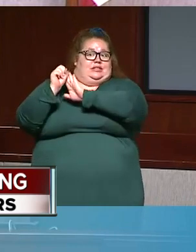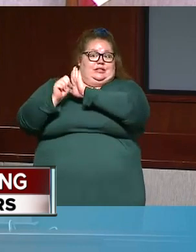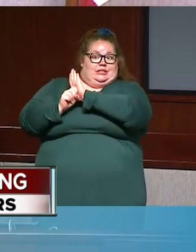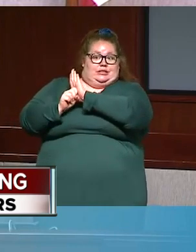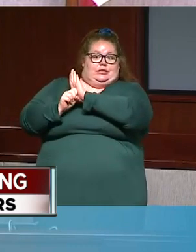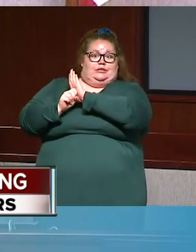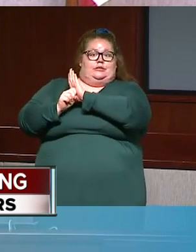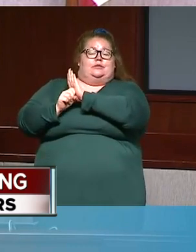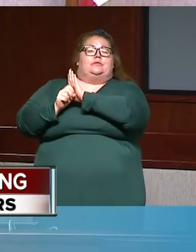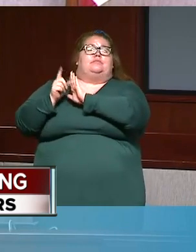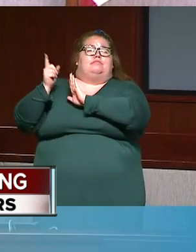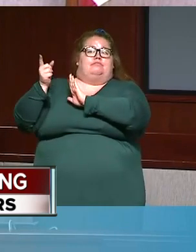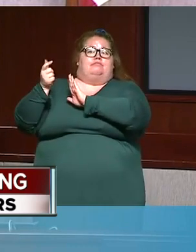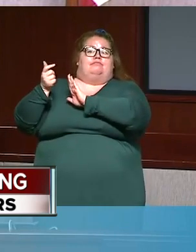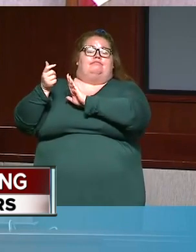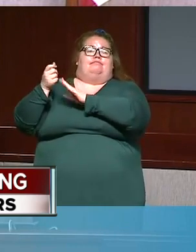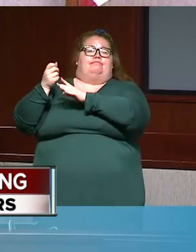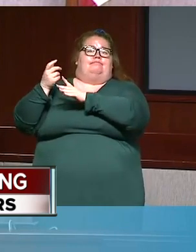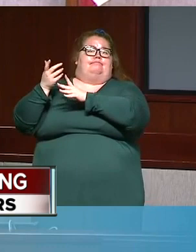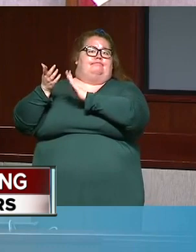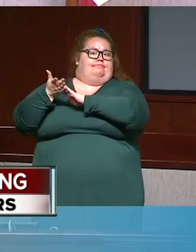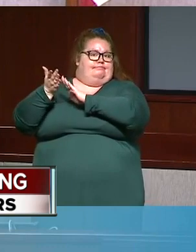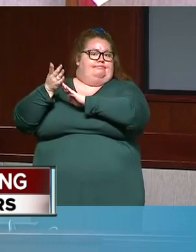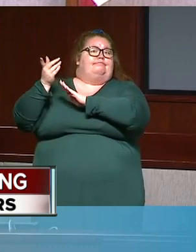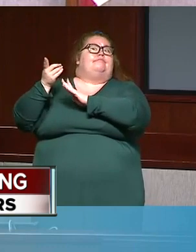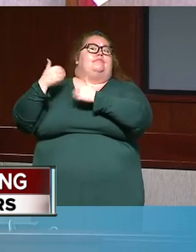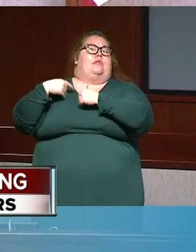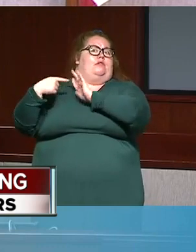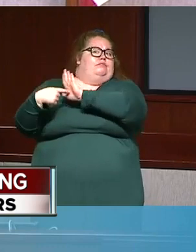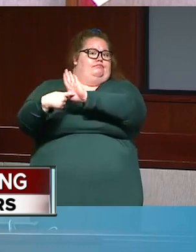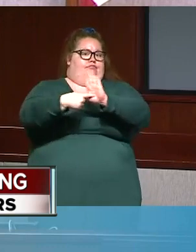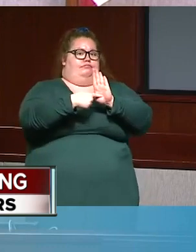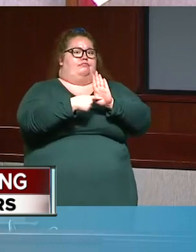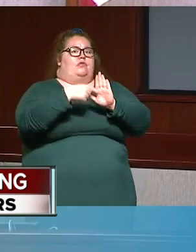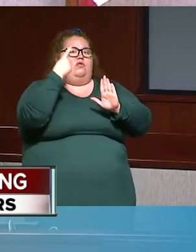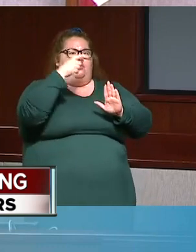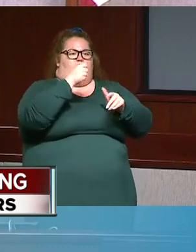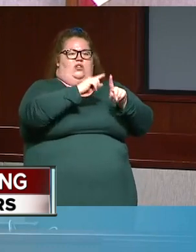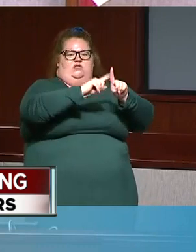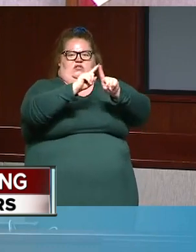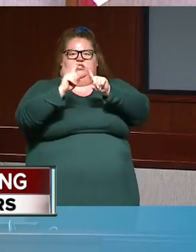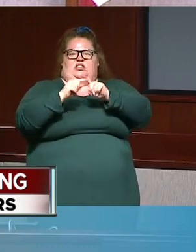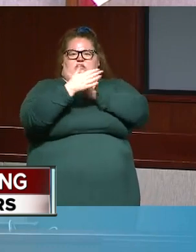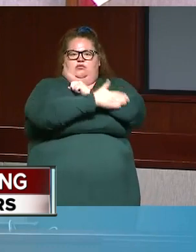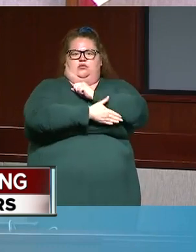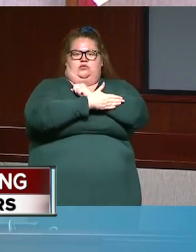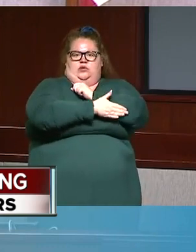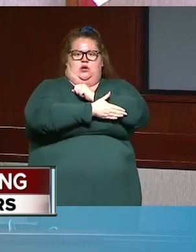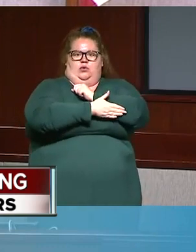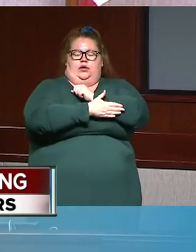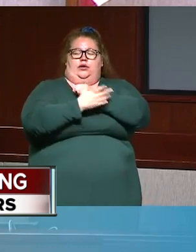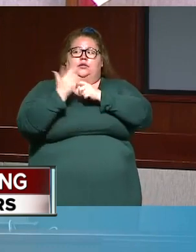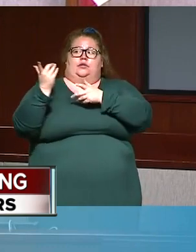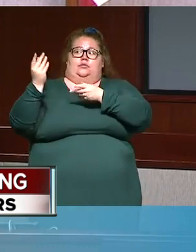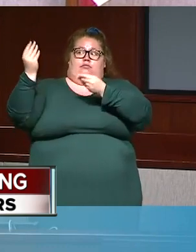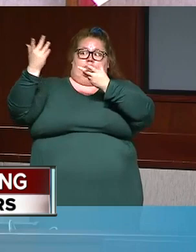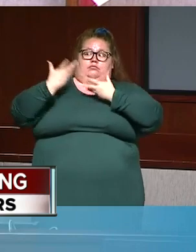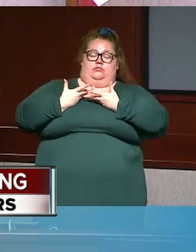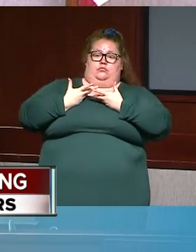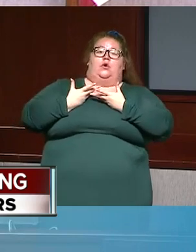new modeling software. It's web-based that allows us to put into the